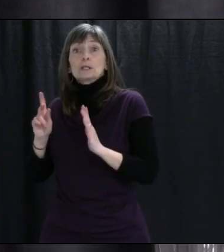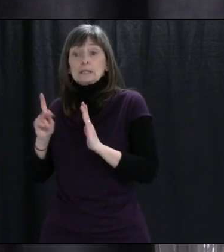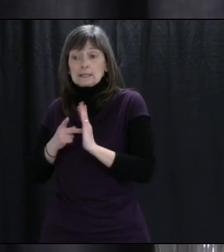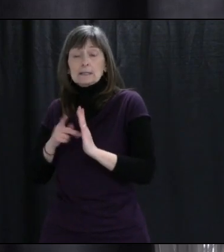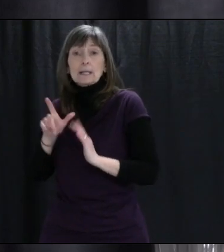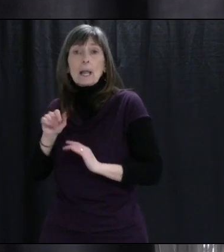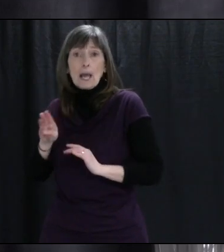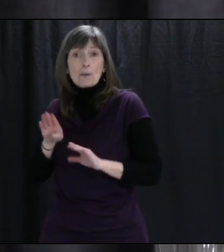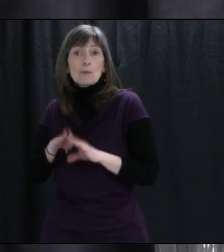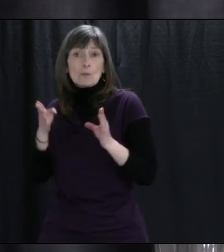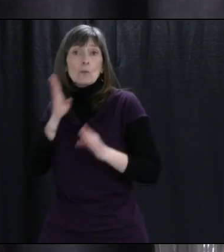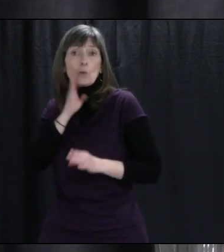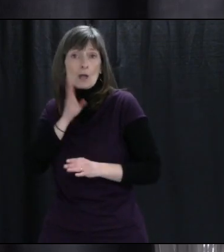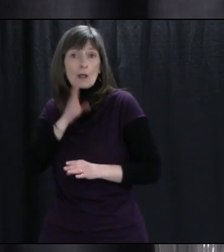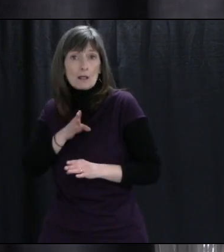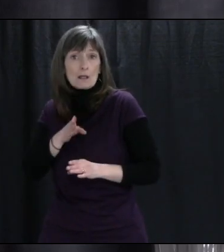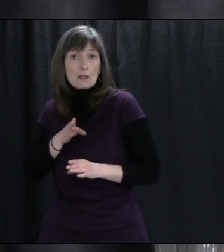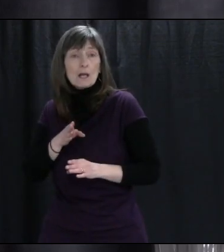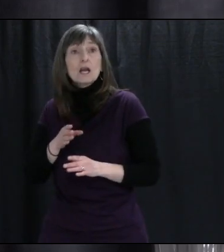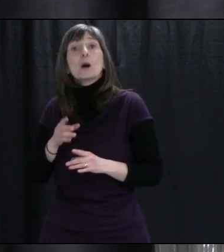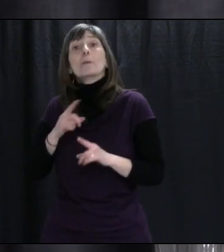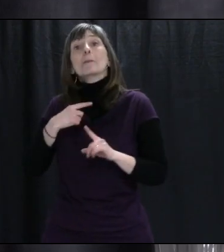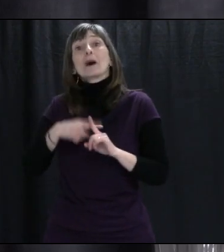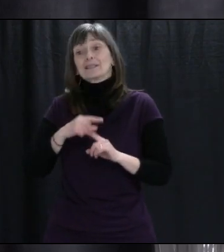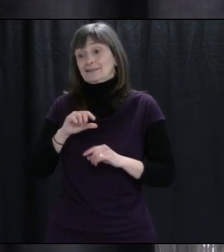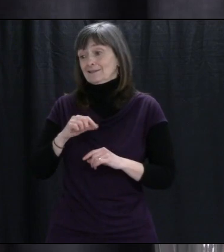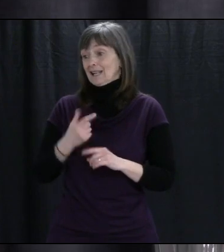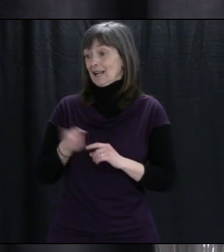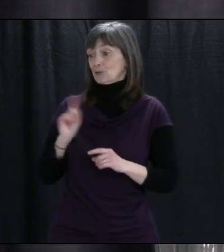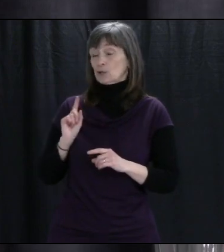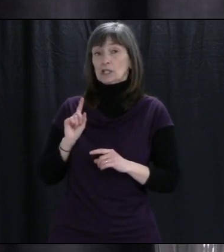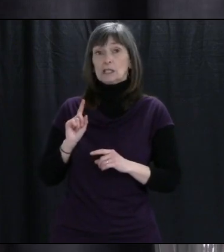We do have more testing sites now than we did 10 days ago.